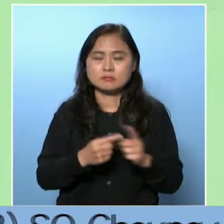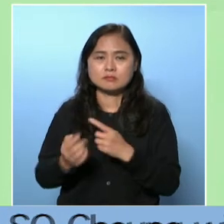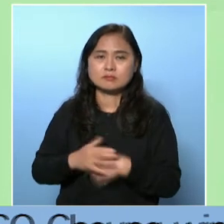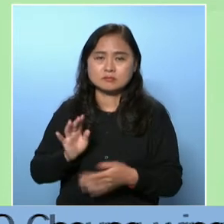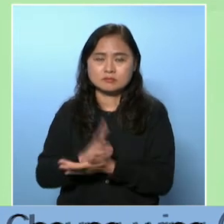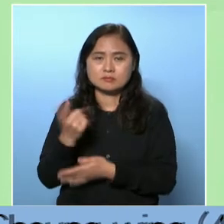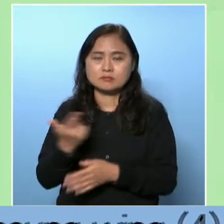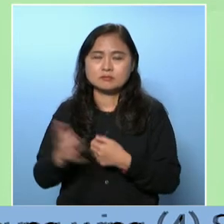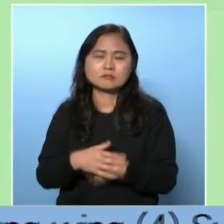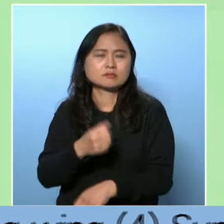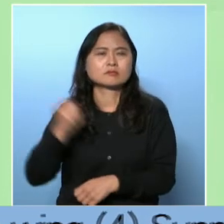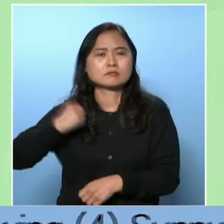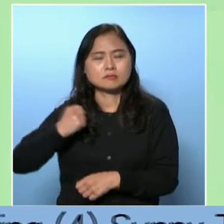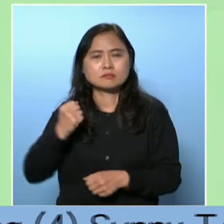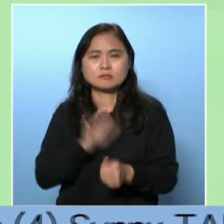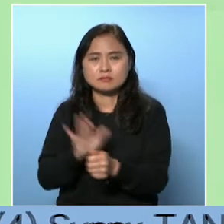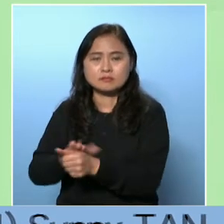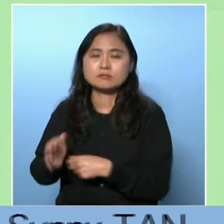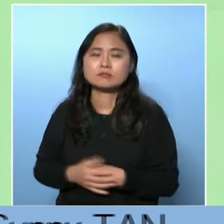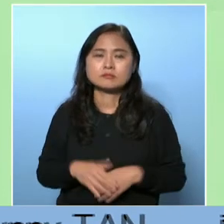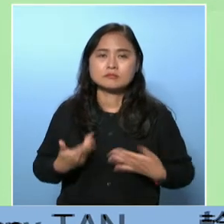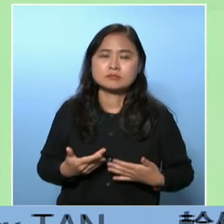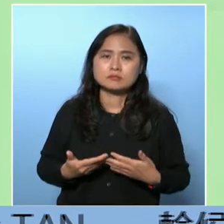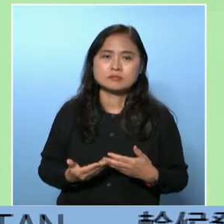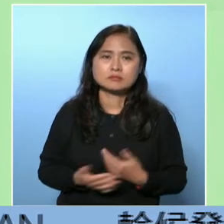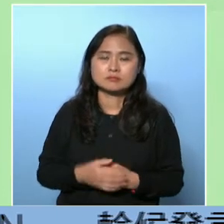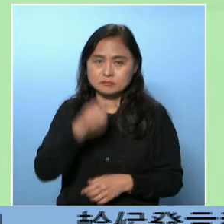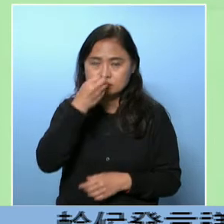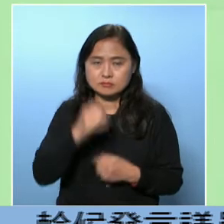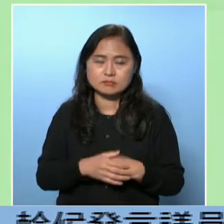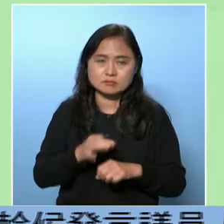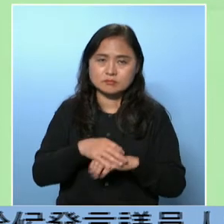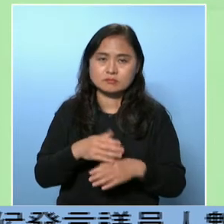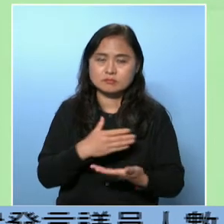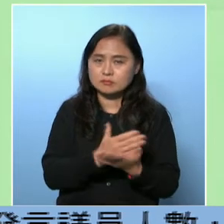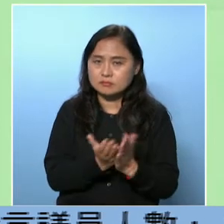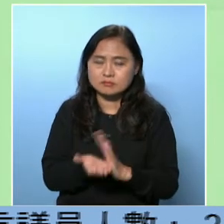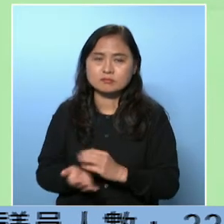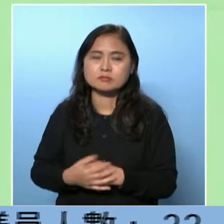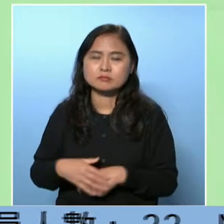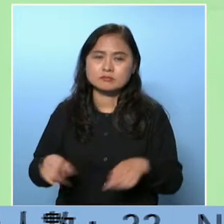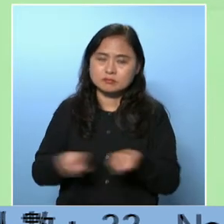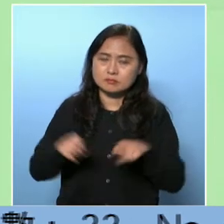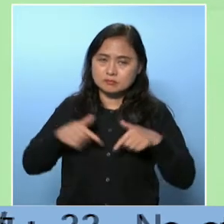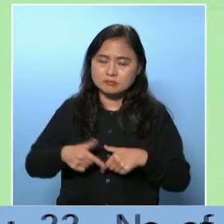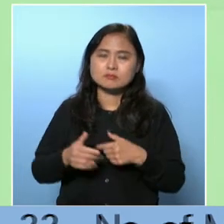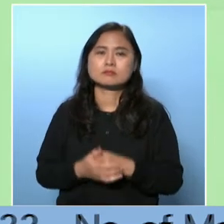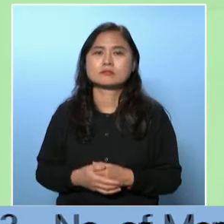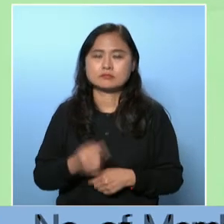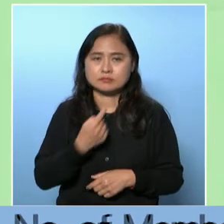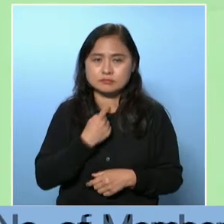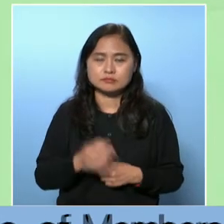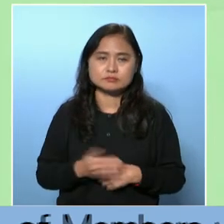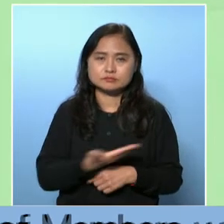first of all appreciate the contribution of all those who have been working to help us cope with the